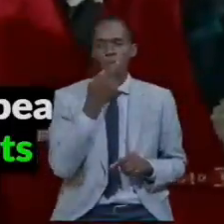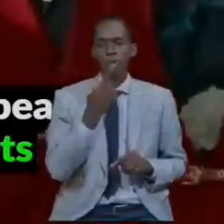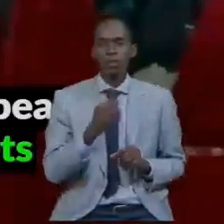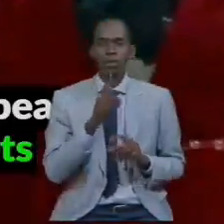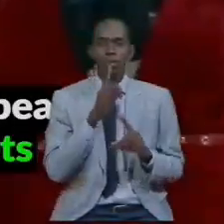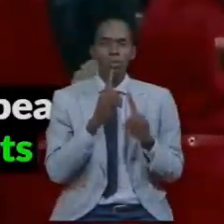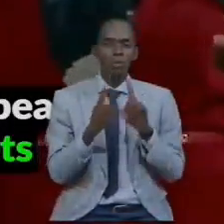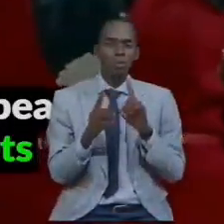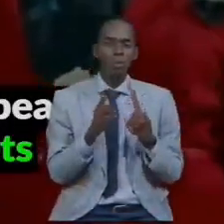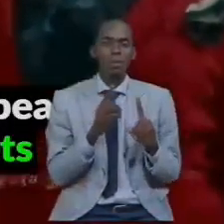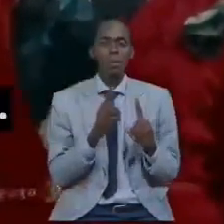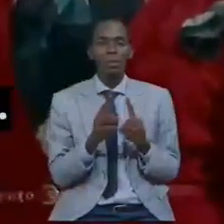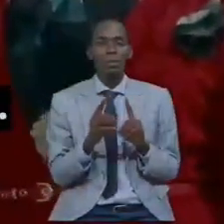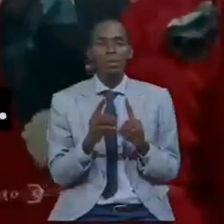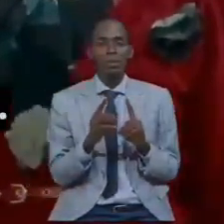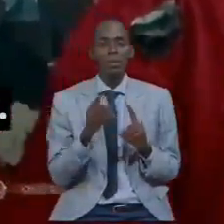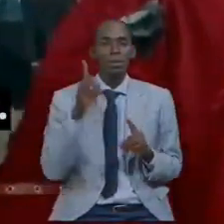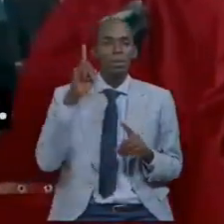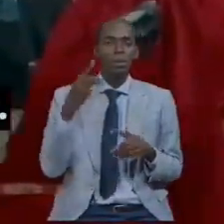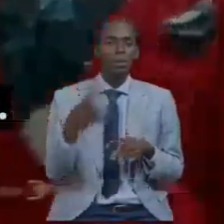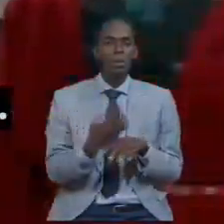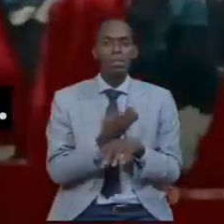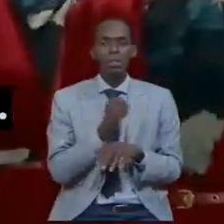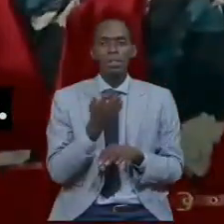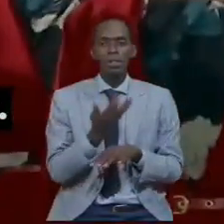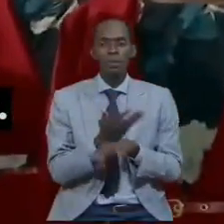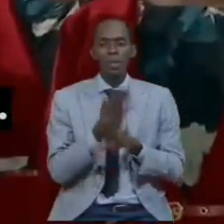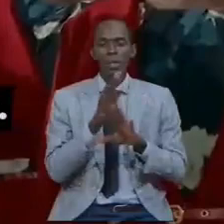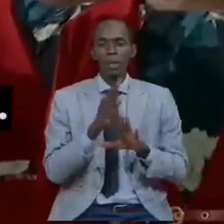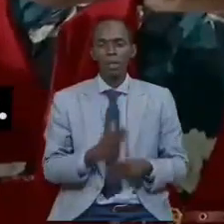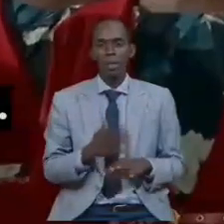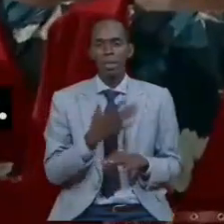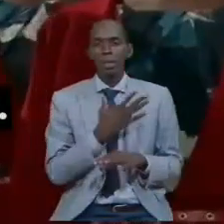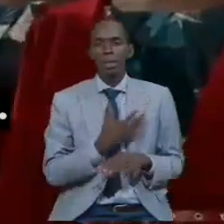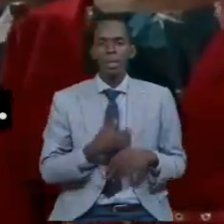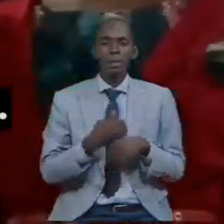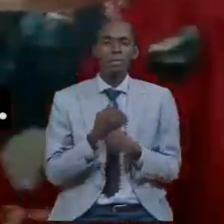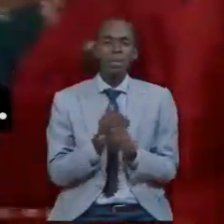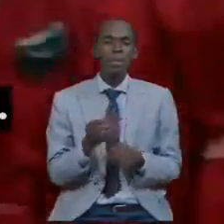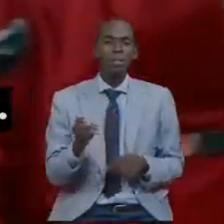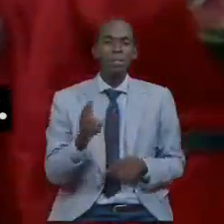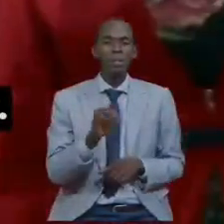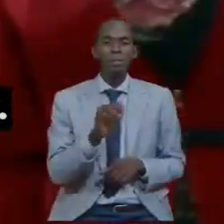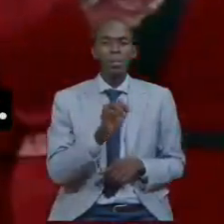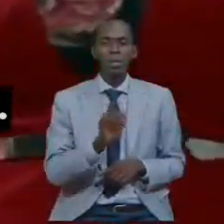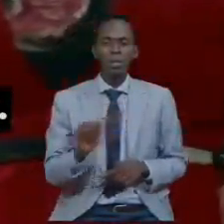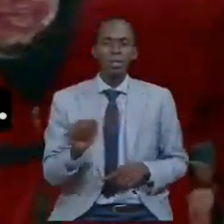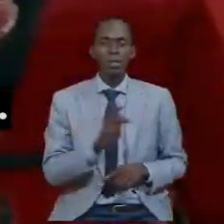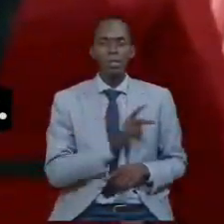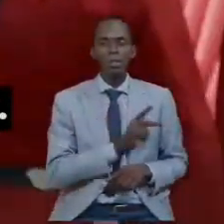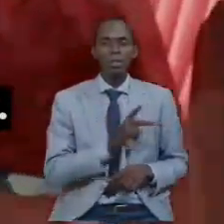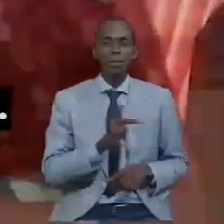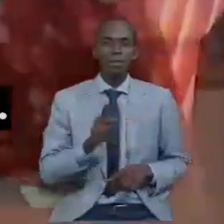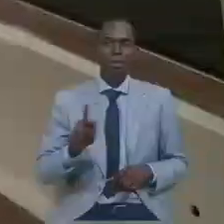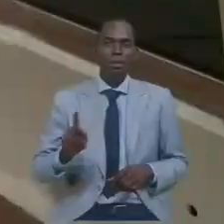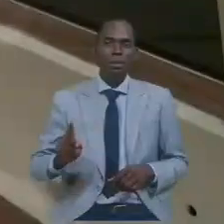the dumb sing. He takes the beggar and makes him the